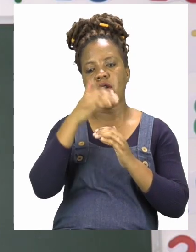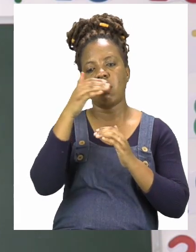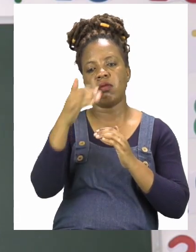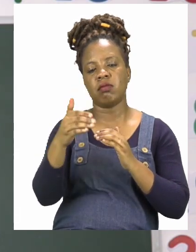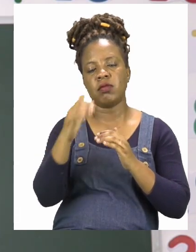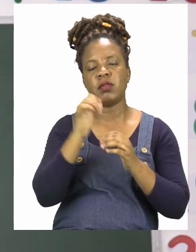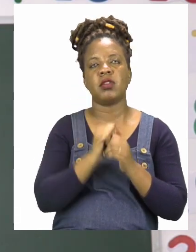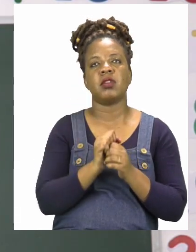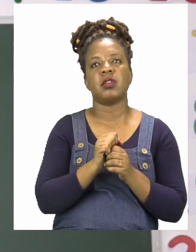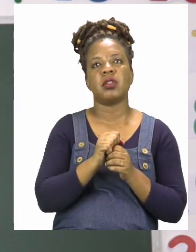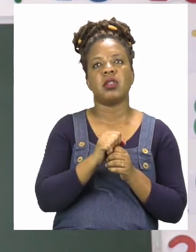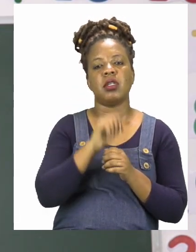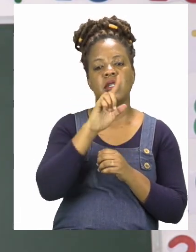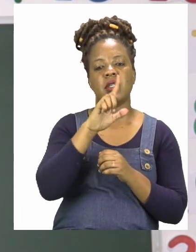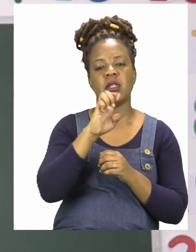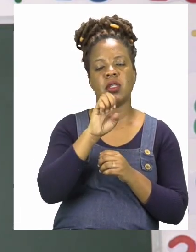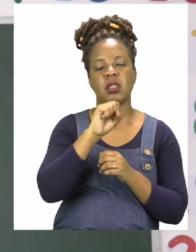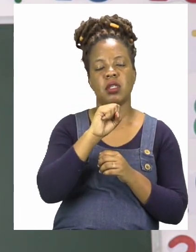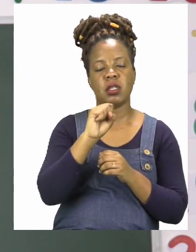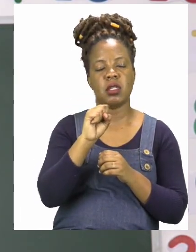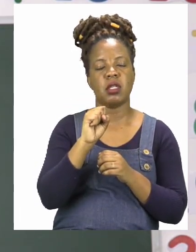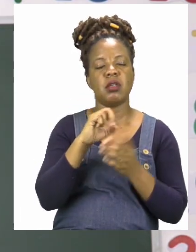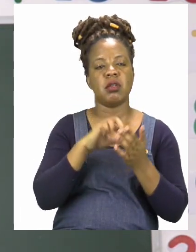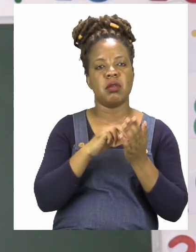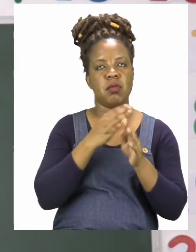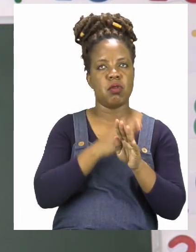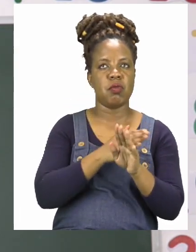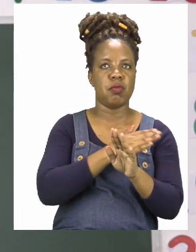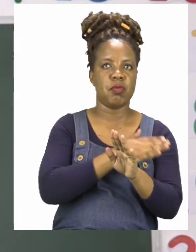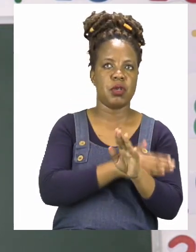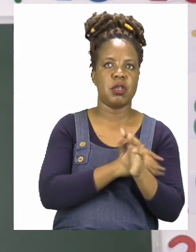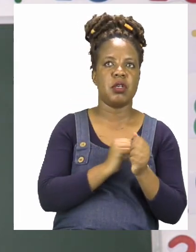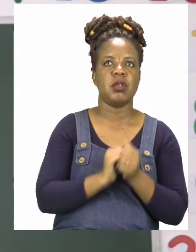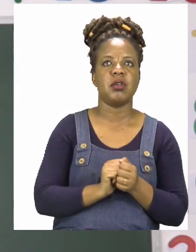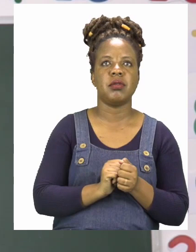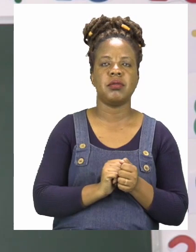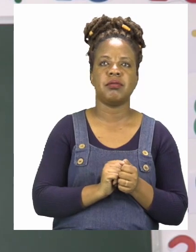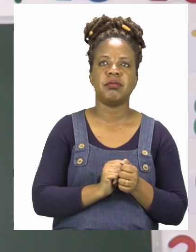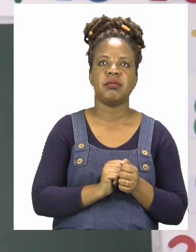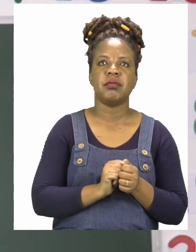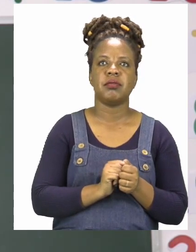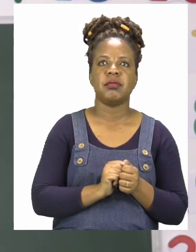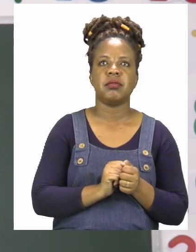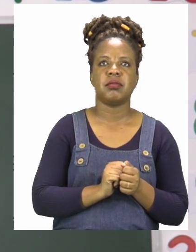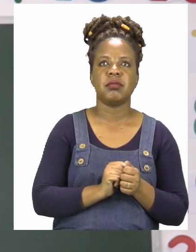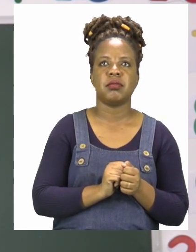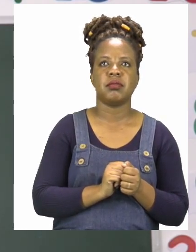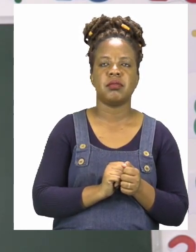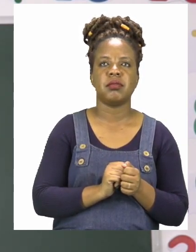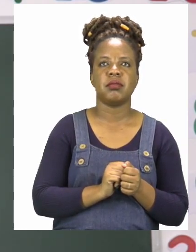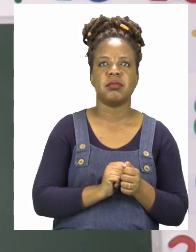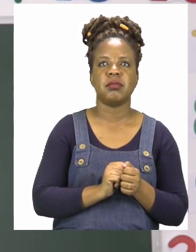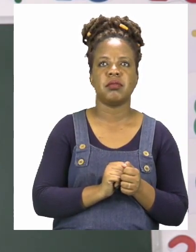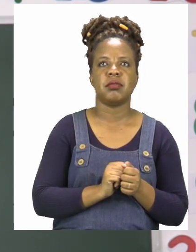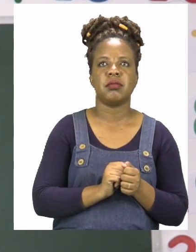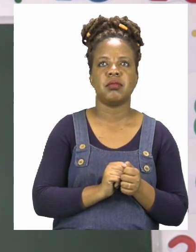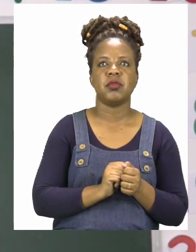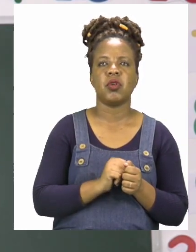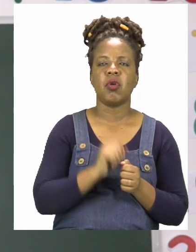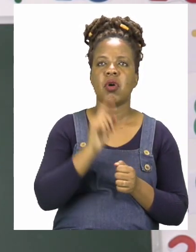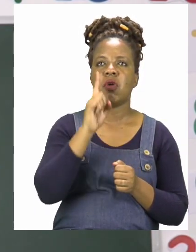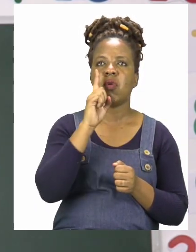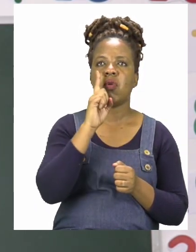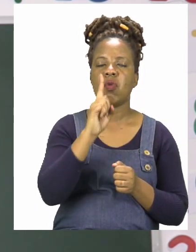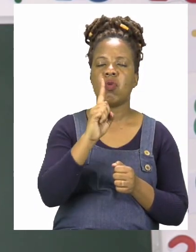have more, that means we are jumping forward, which also means that how many are we